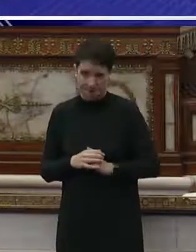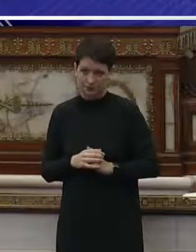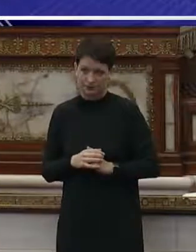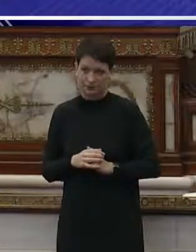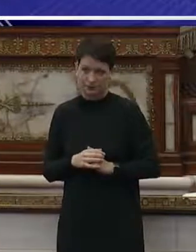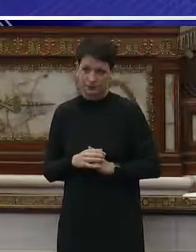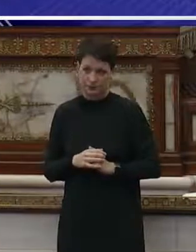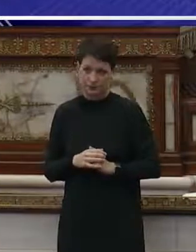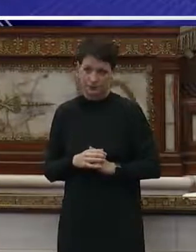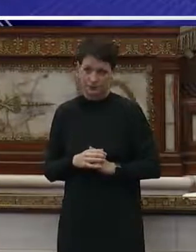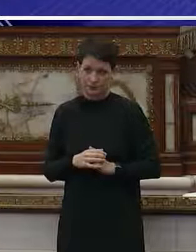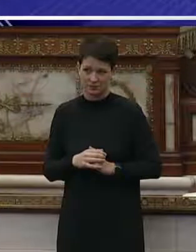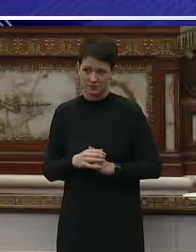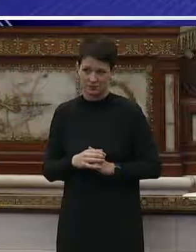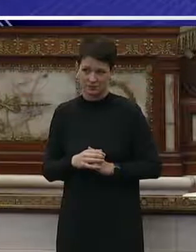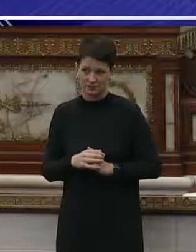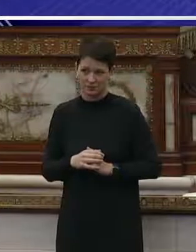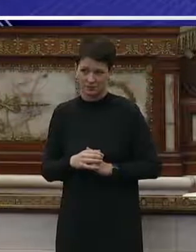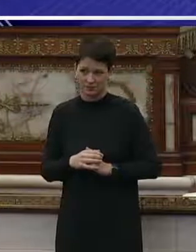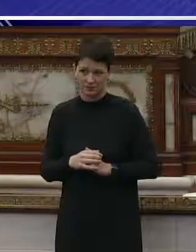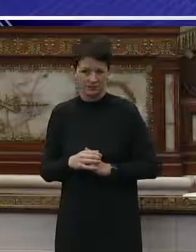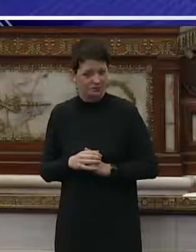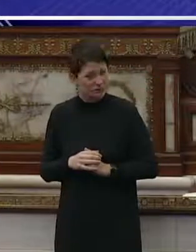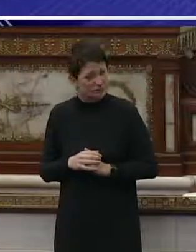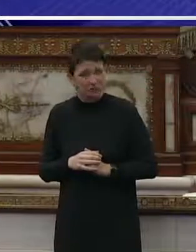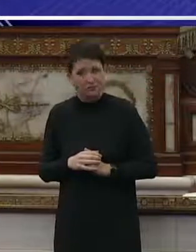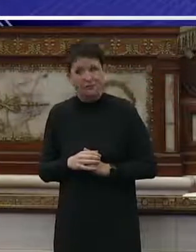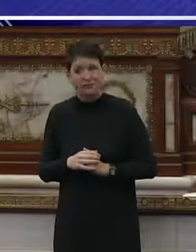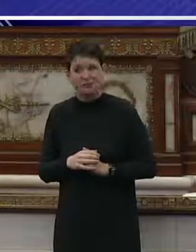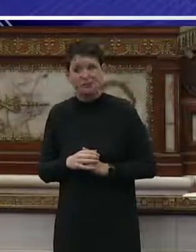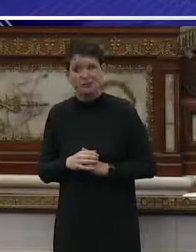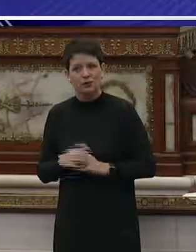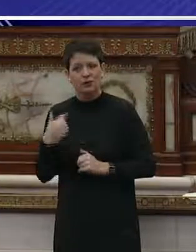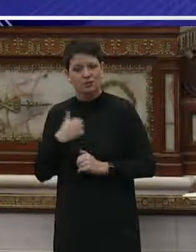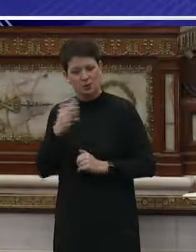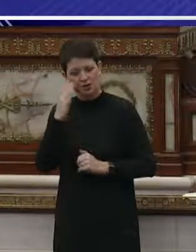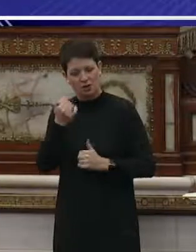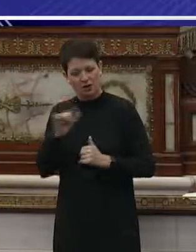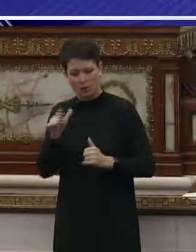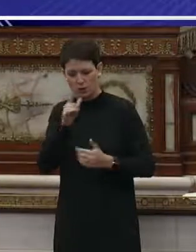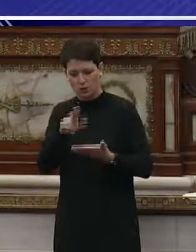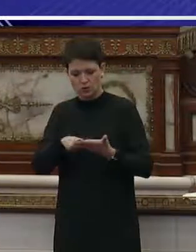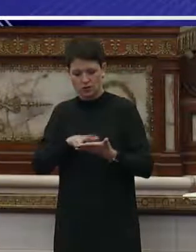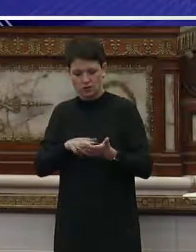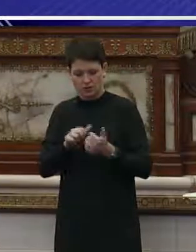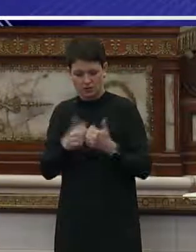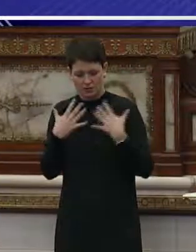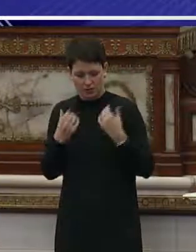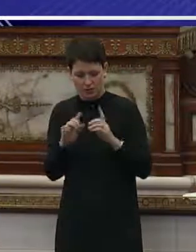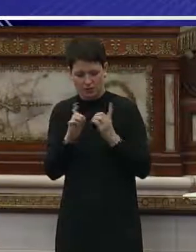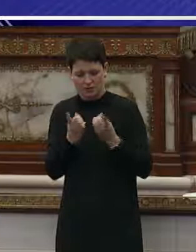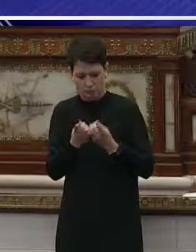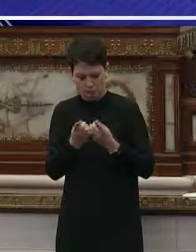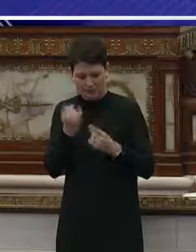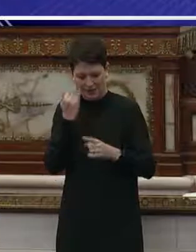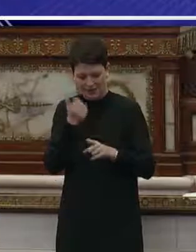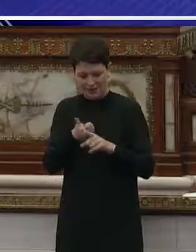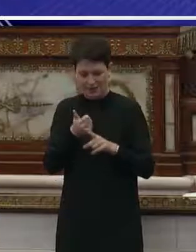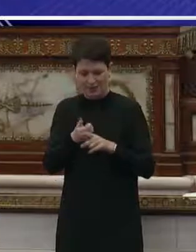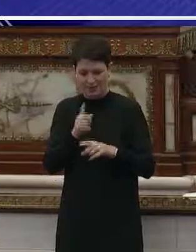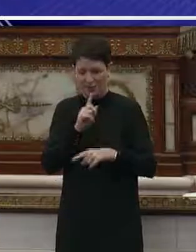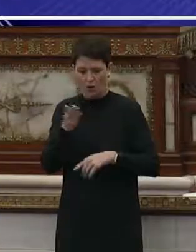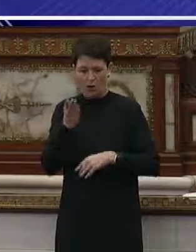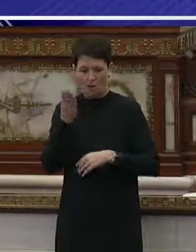we aware as health department? Are we aware of anybody that's contracted with the health department if they are